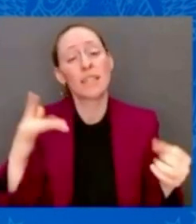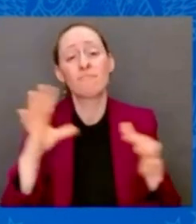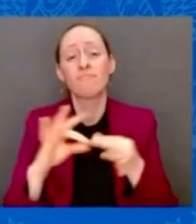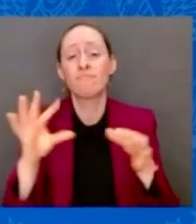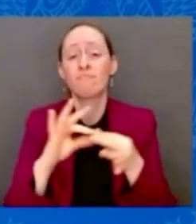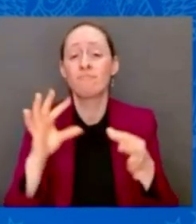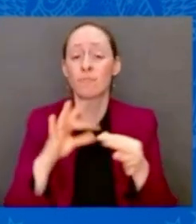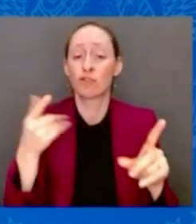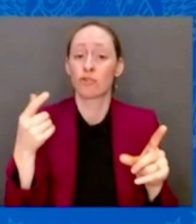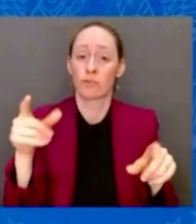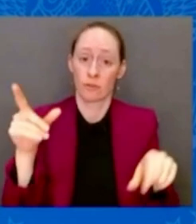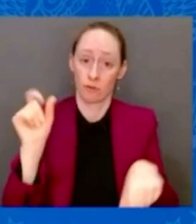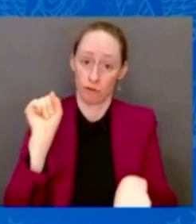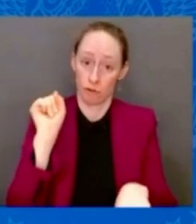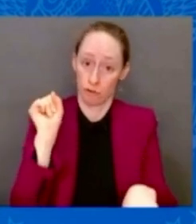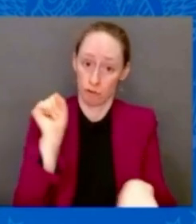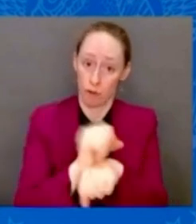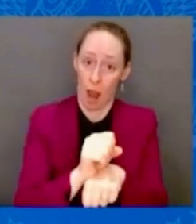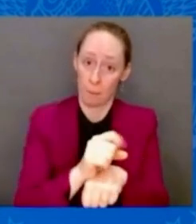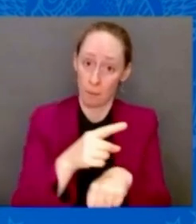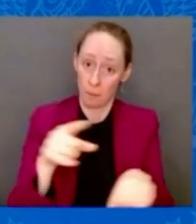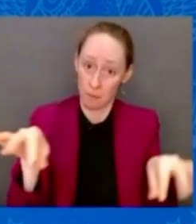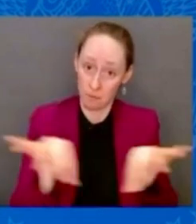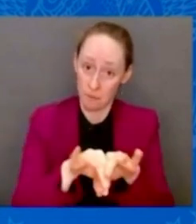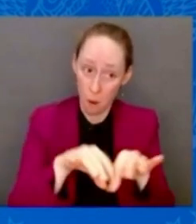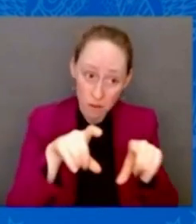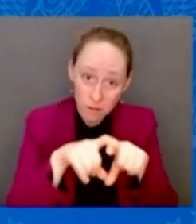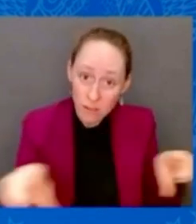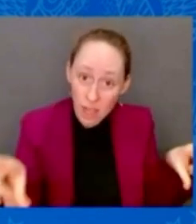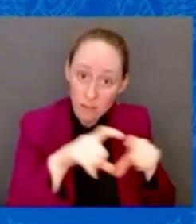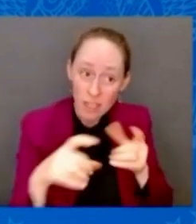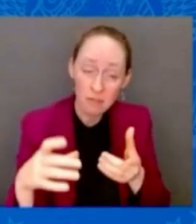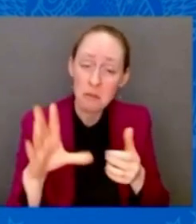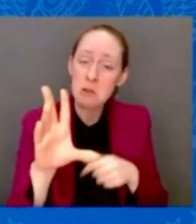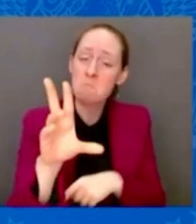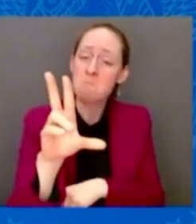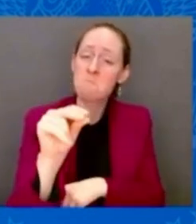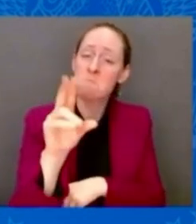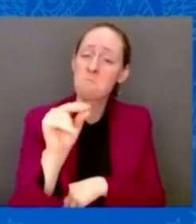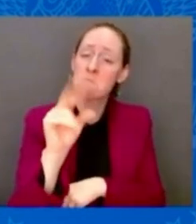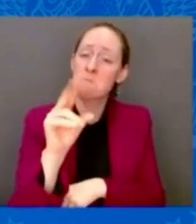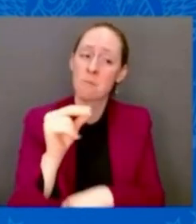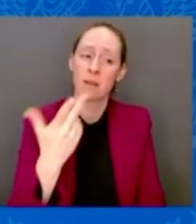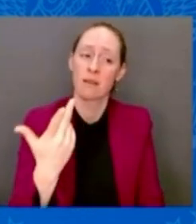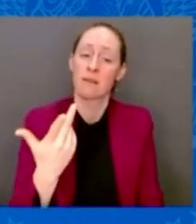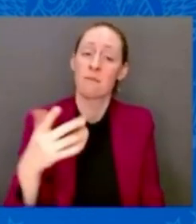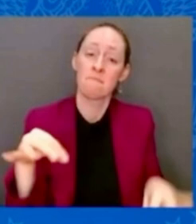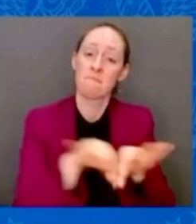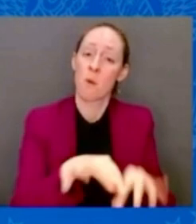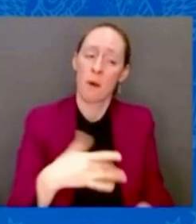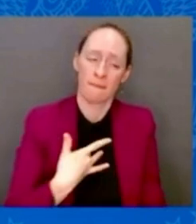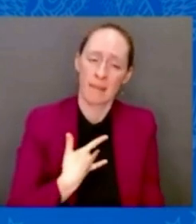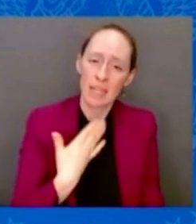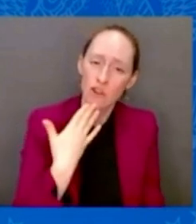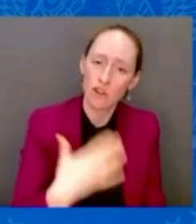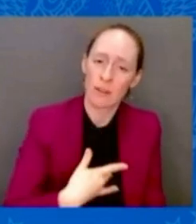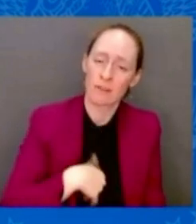your dignity. It's about respect. So being able to look your child in the eye and say, honey, it's going to be